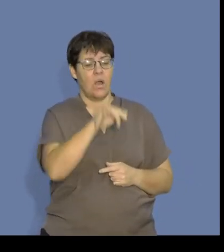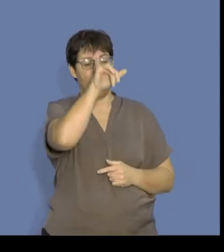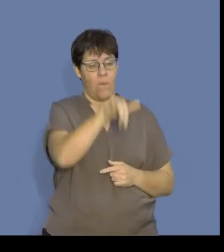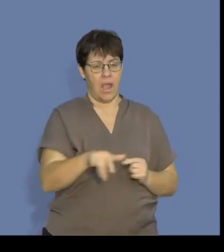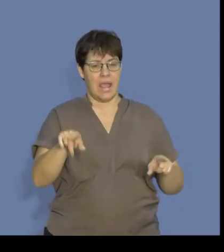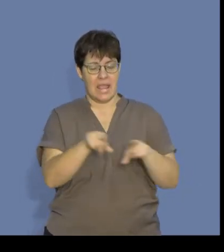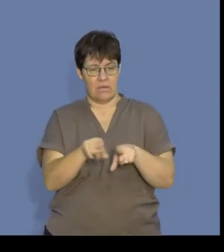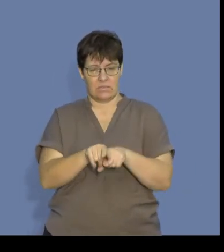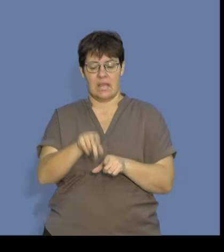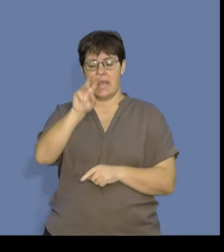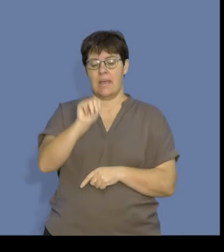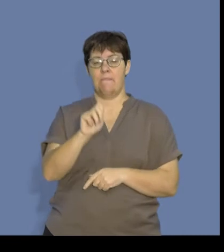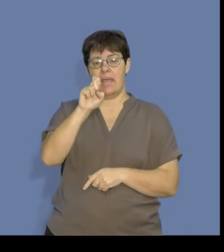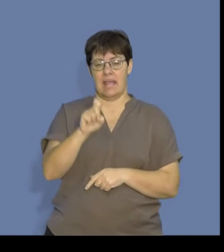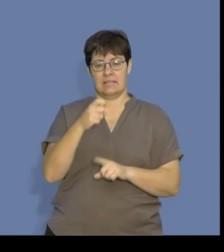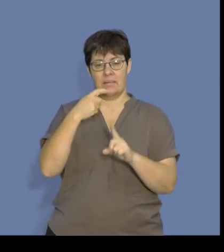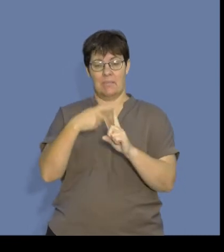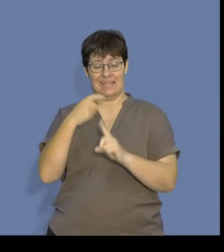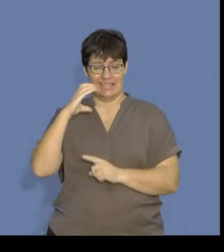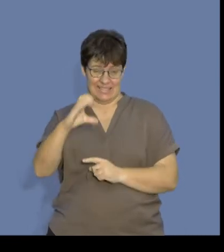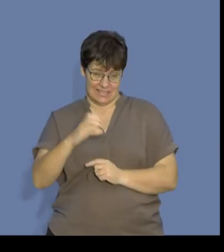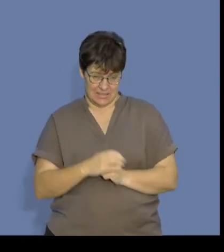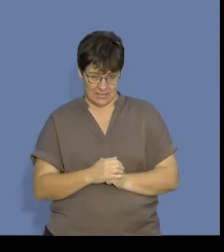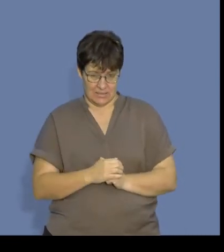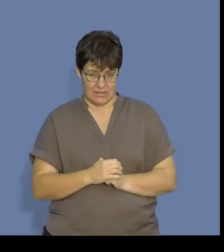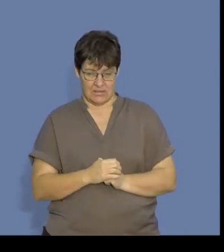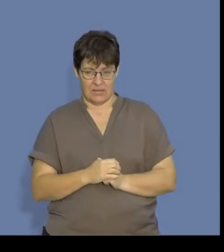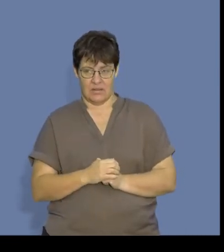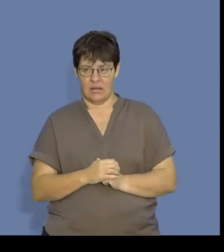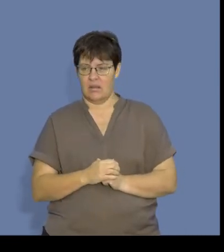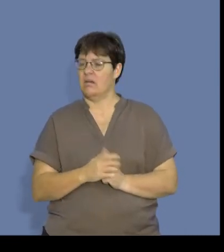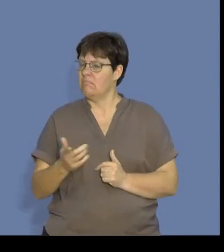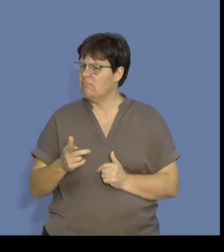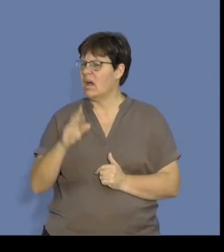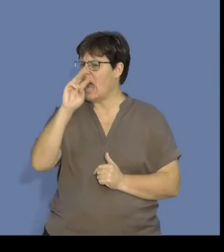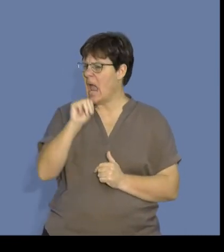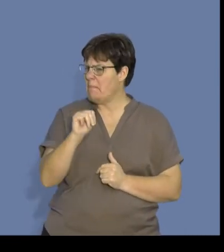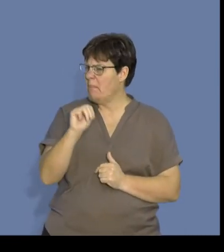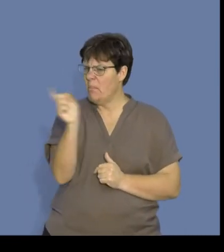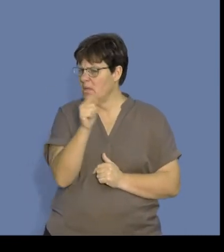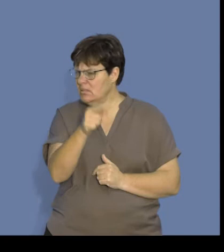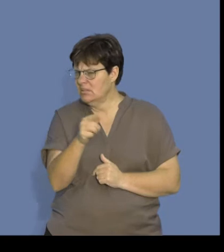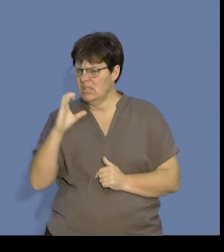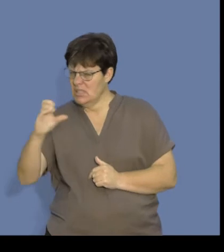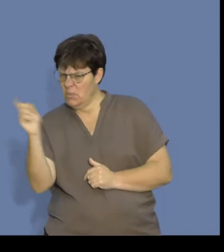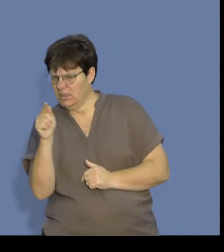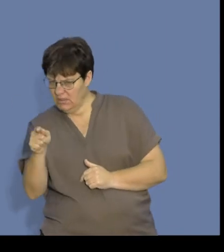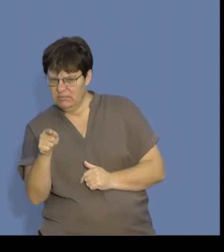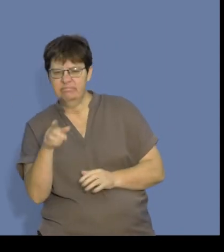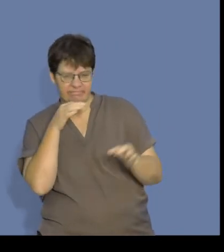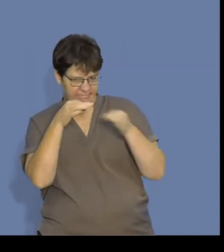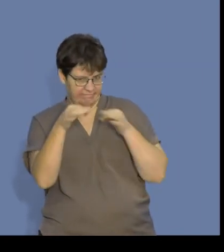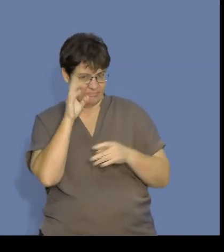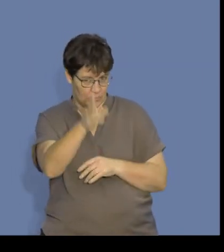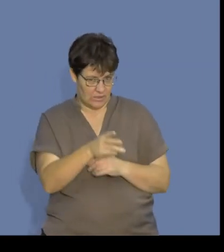is equals to mx plus c. I'm going to tell you what the m is and what the c is as well,